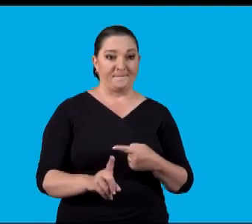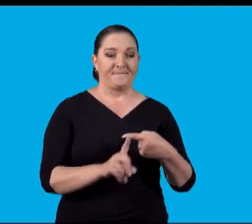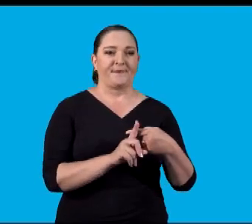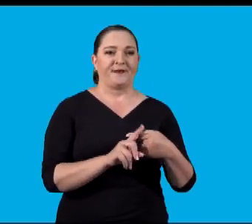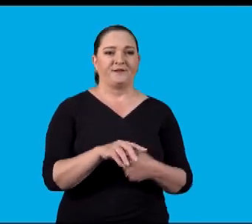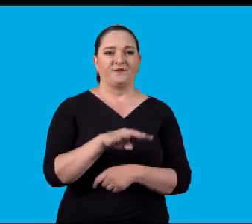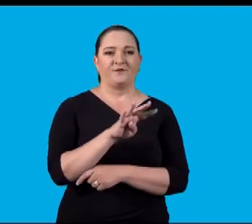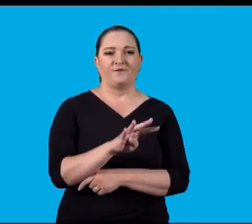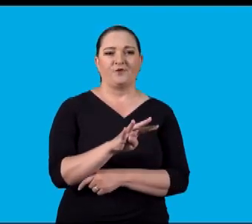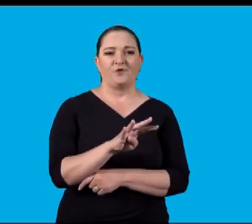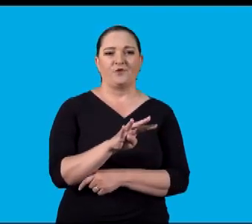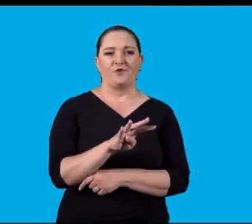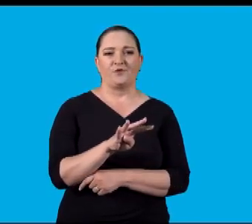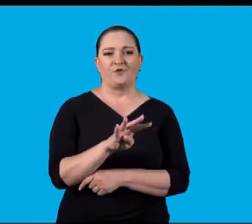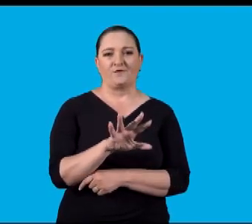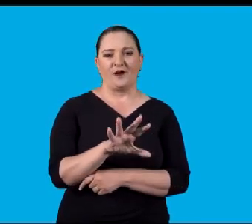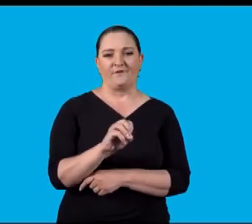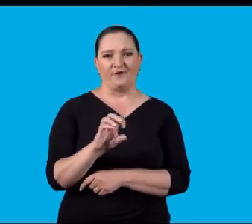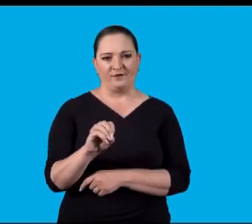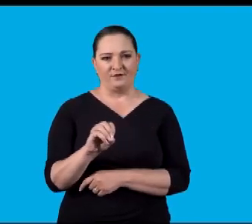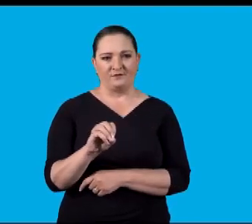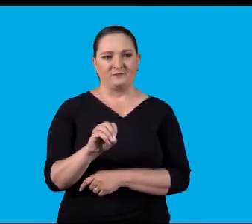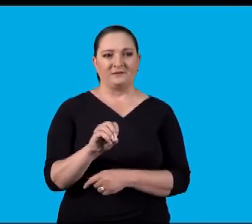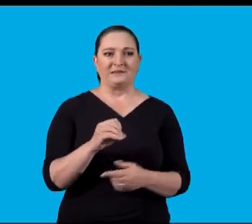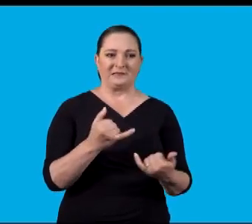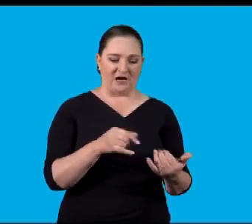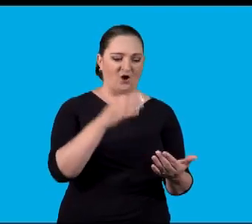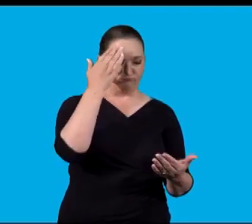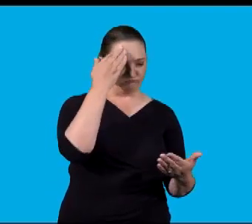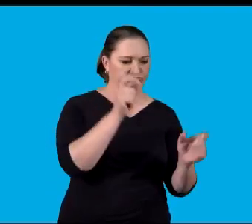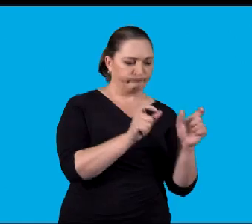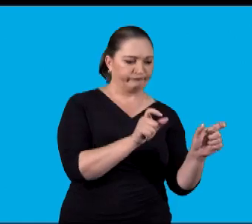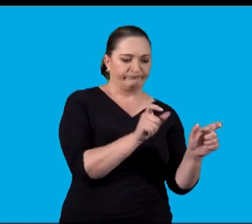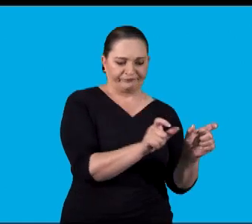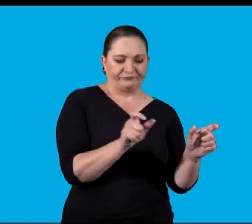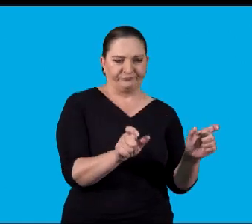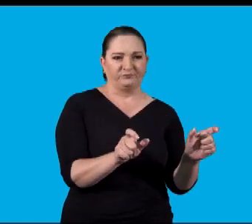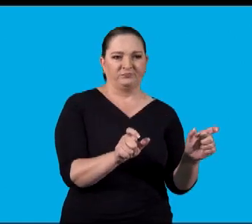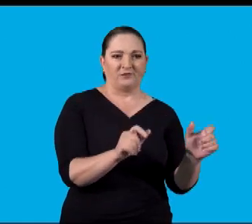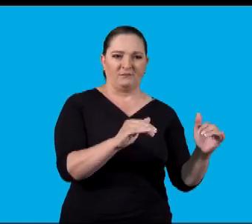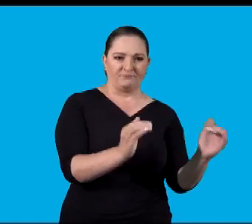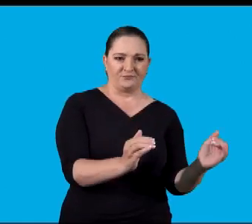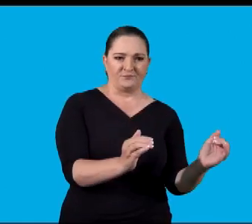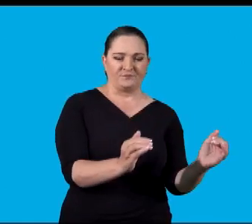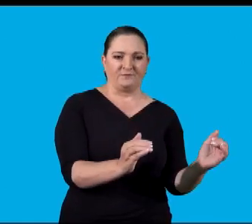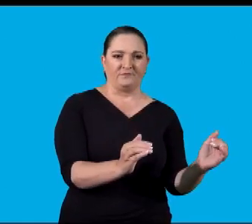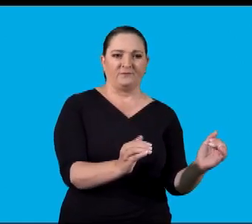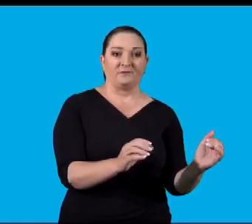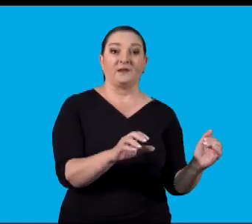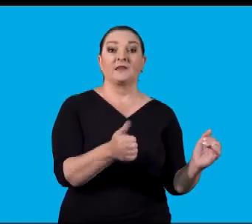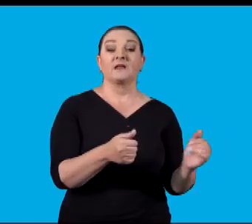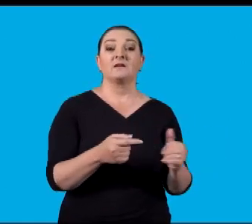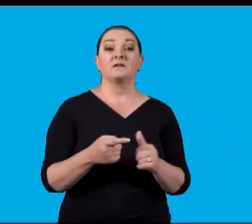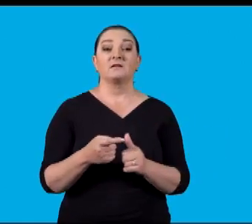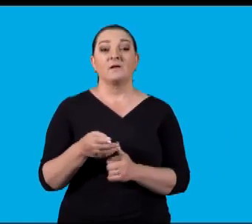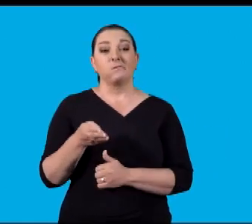415,200 plus 4.5. And then they know it is taxation paid. So here I'm going to get a bracket and then you